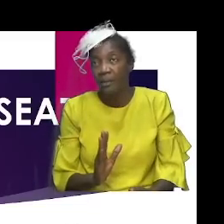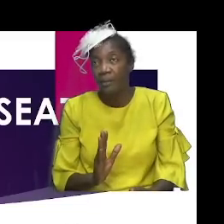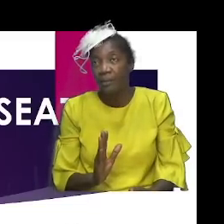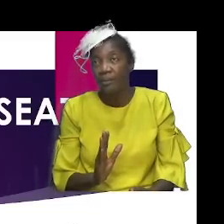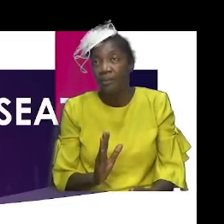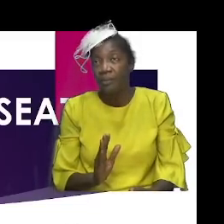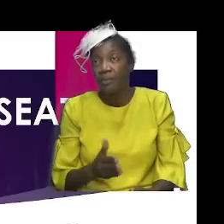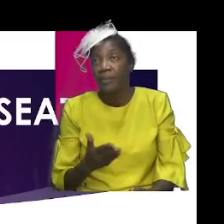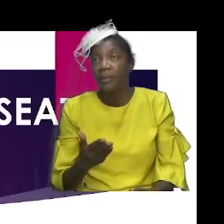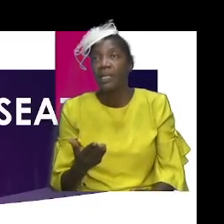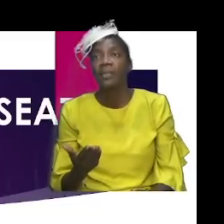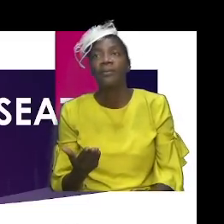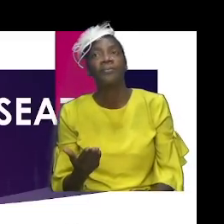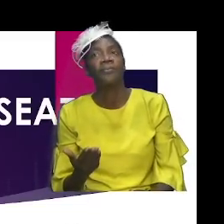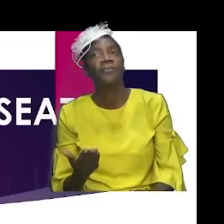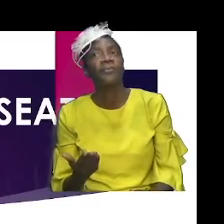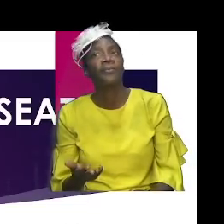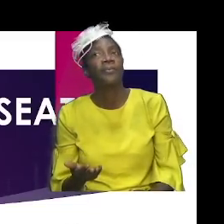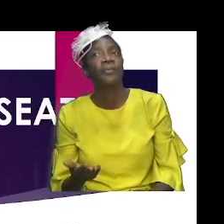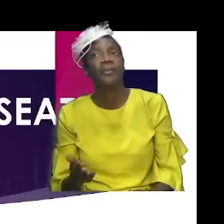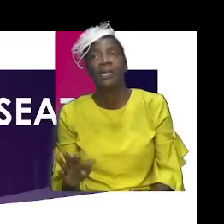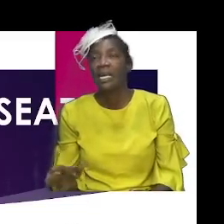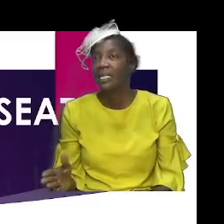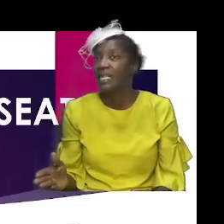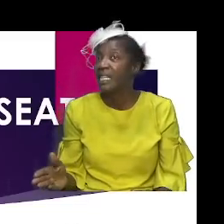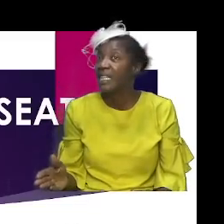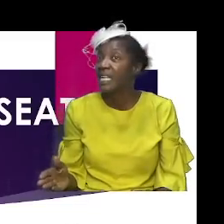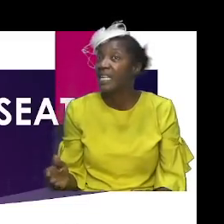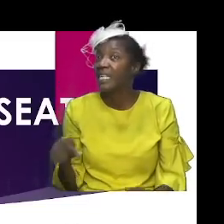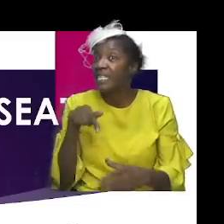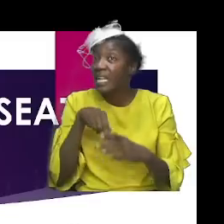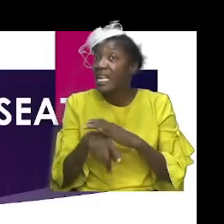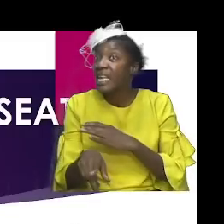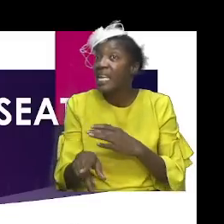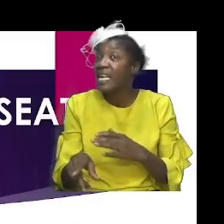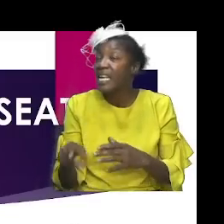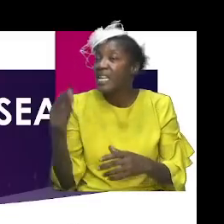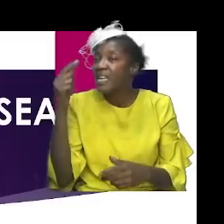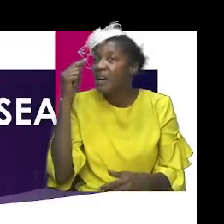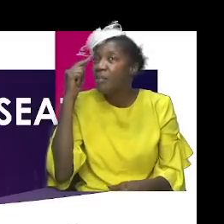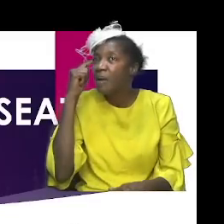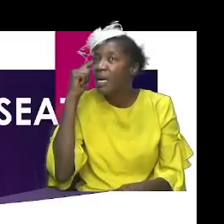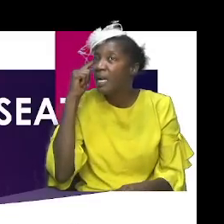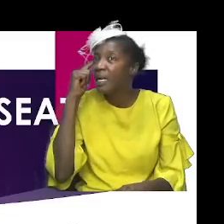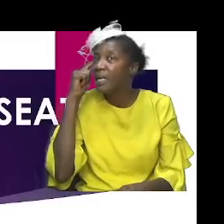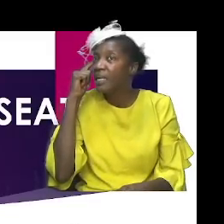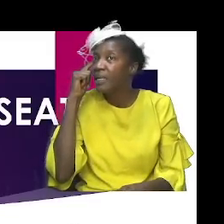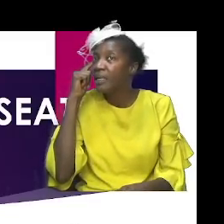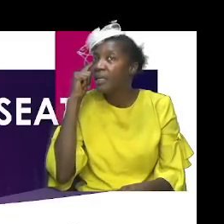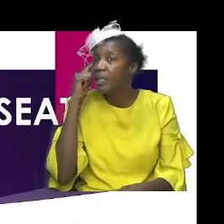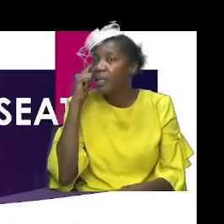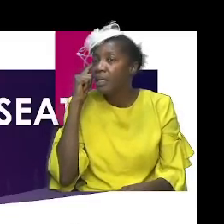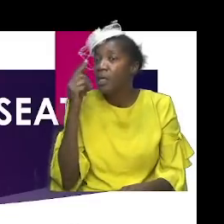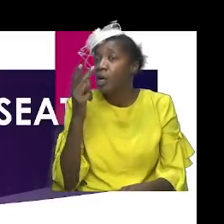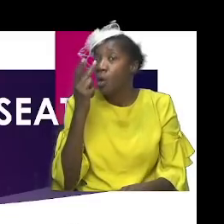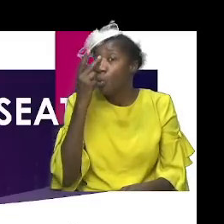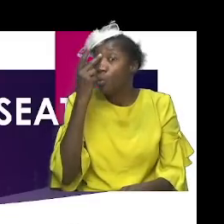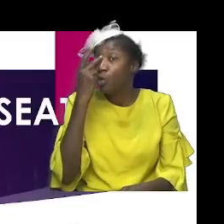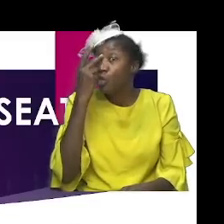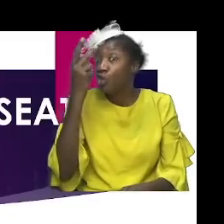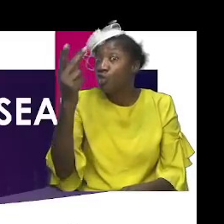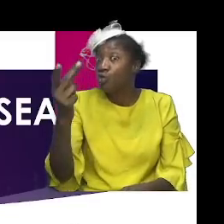inner things, the things that are in our very minds. So we show one face in church,